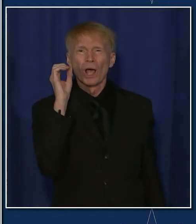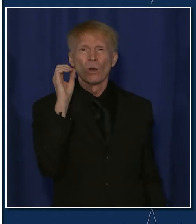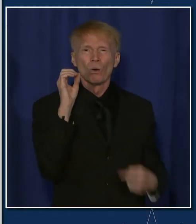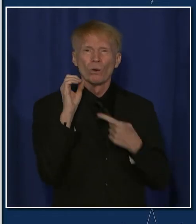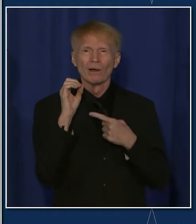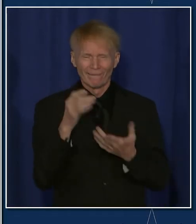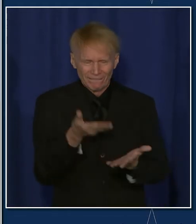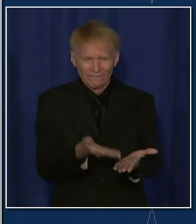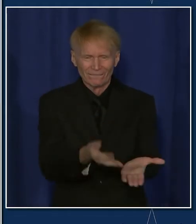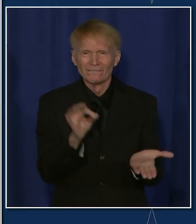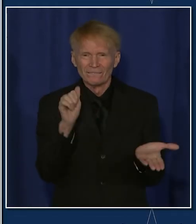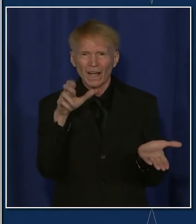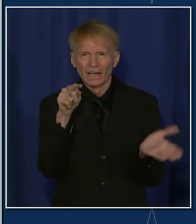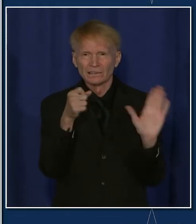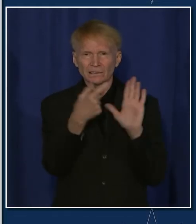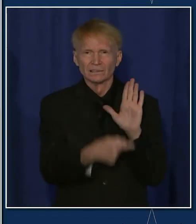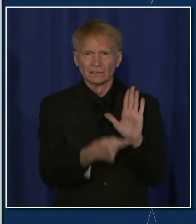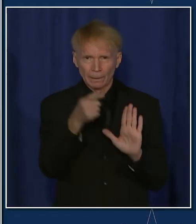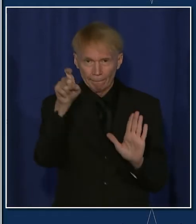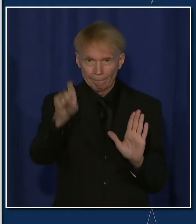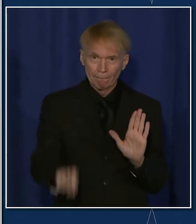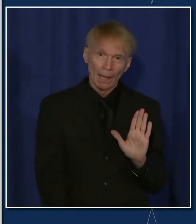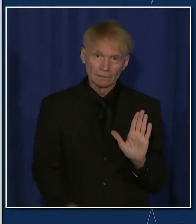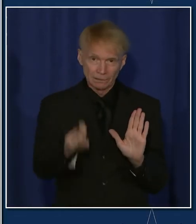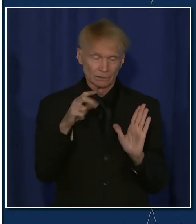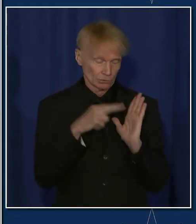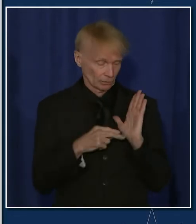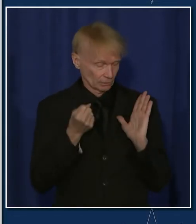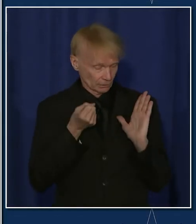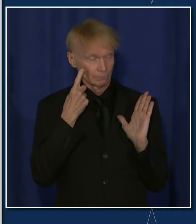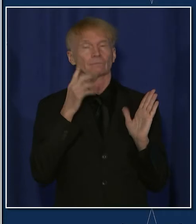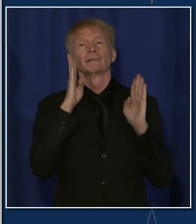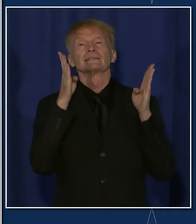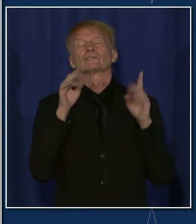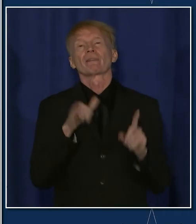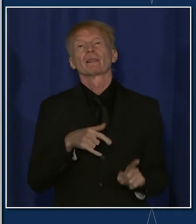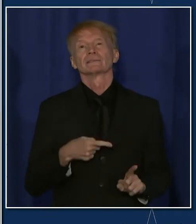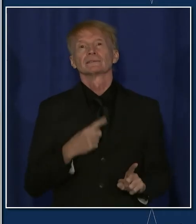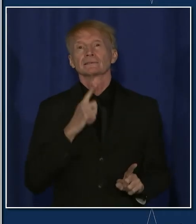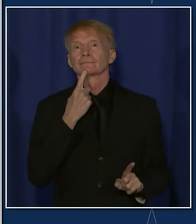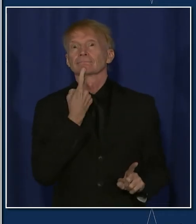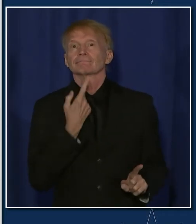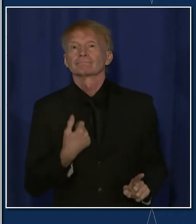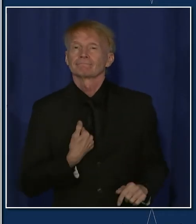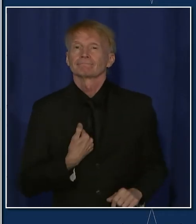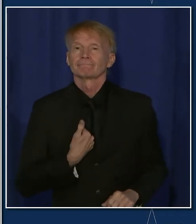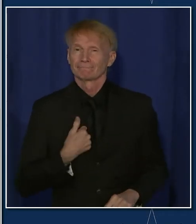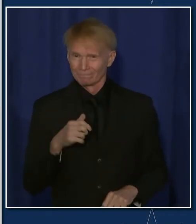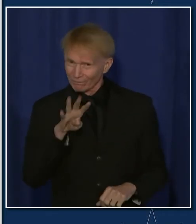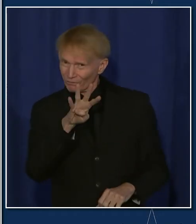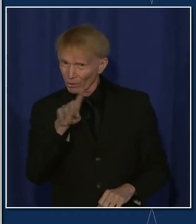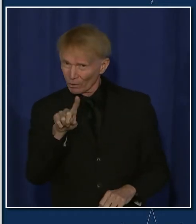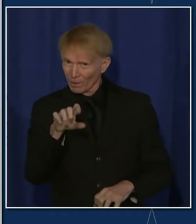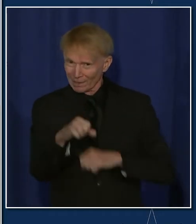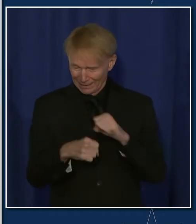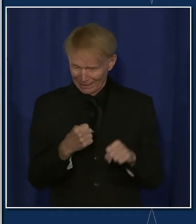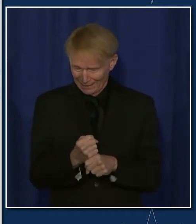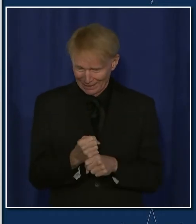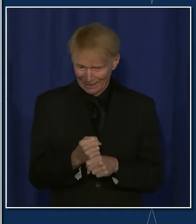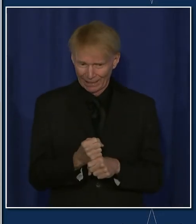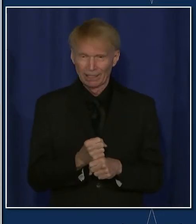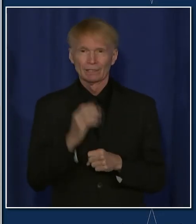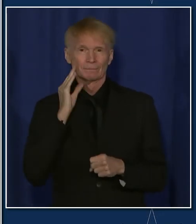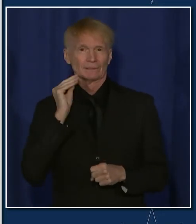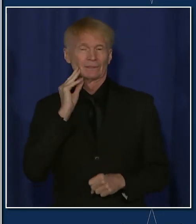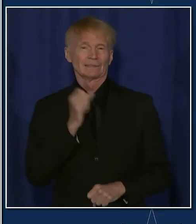facts. These are facts that we must pay attention to. I am a 41-year person